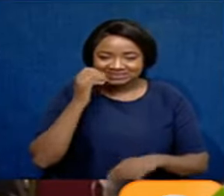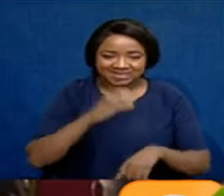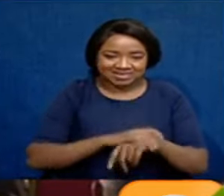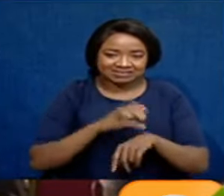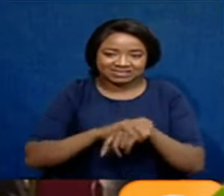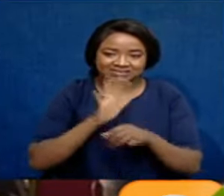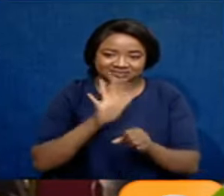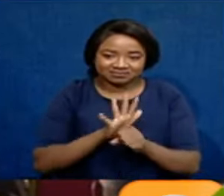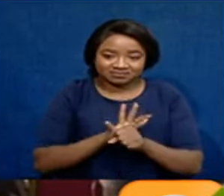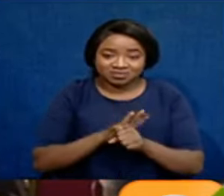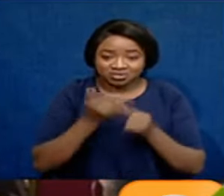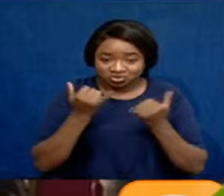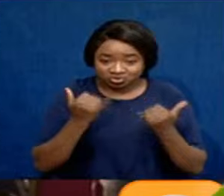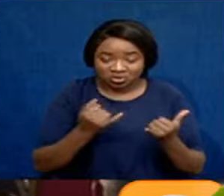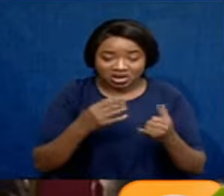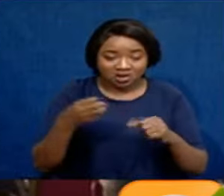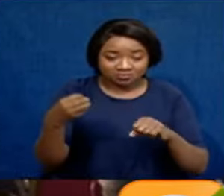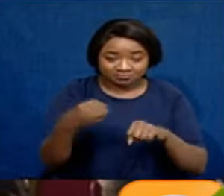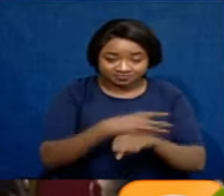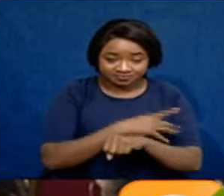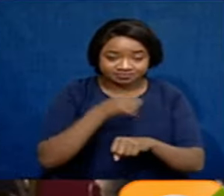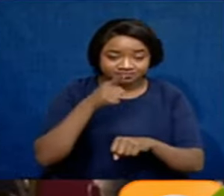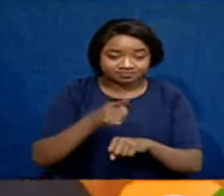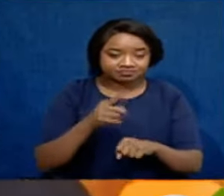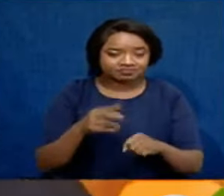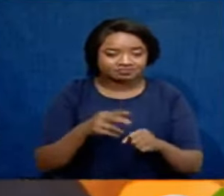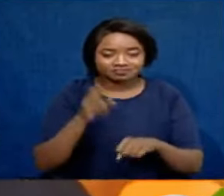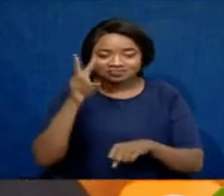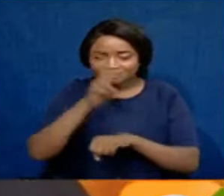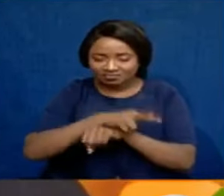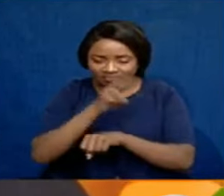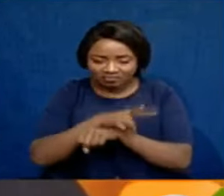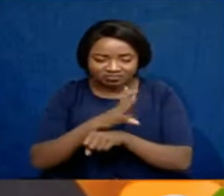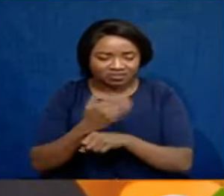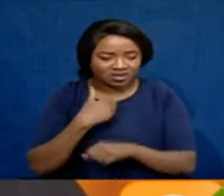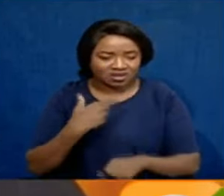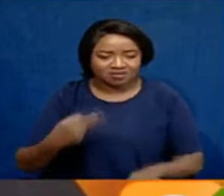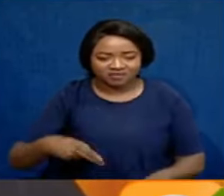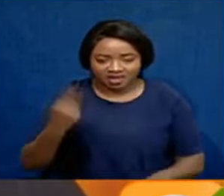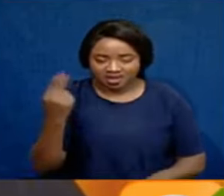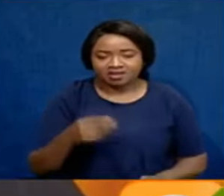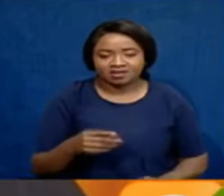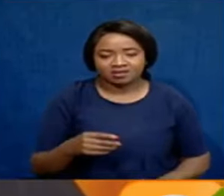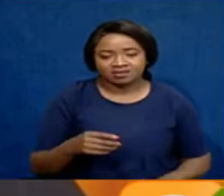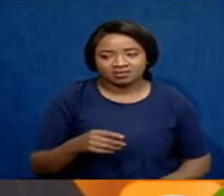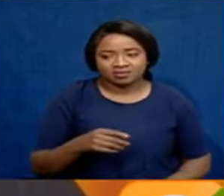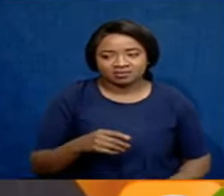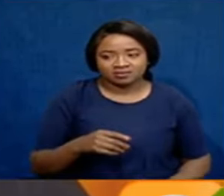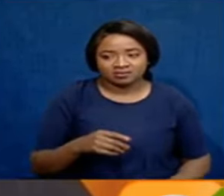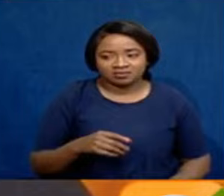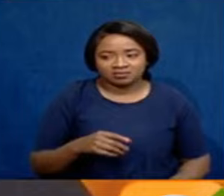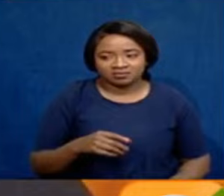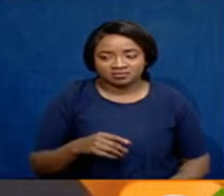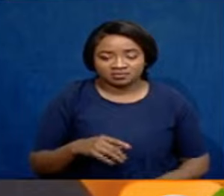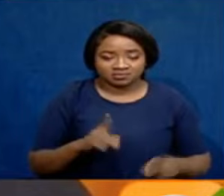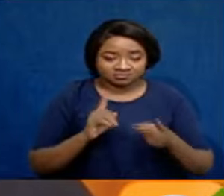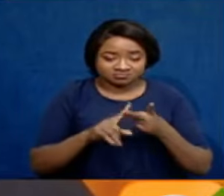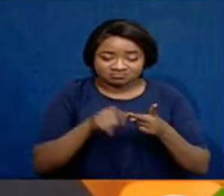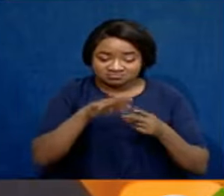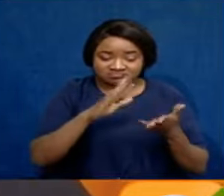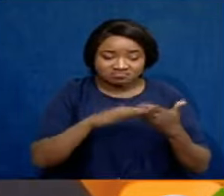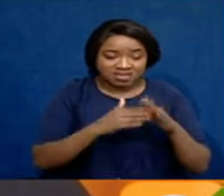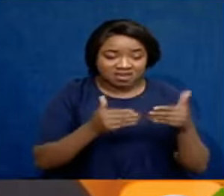cancer now is becoming a highly stigmatized disease. Cancer is becoming a family